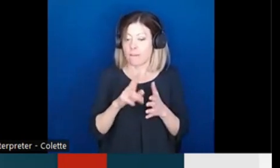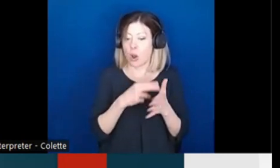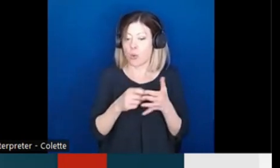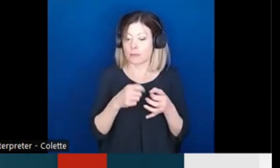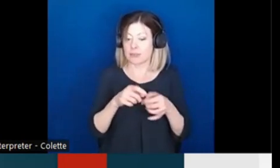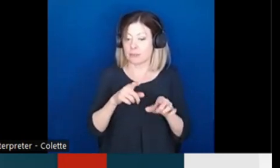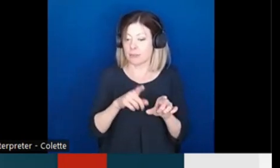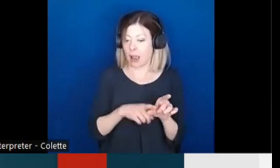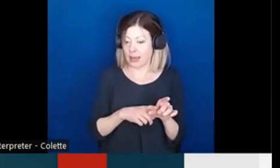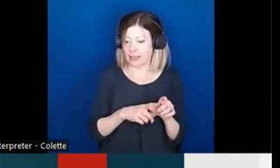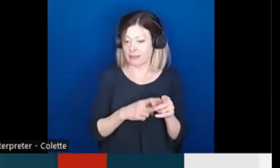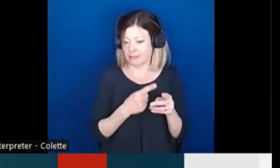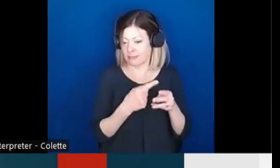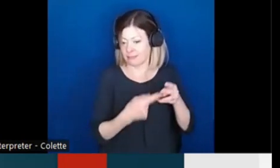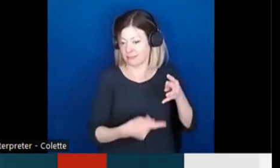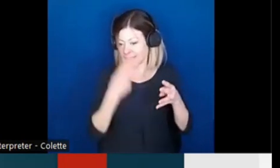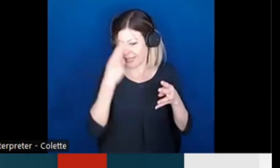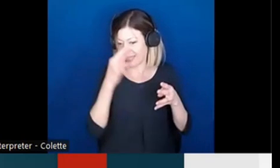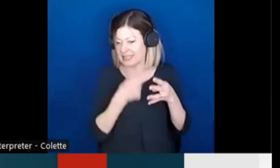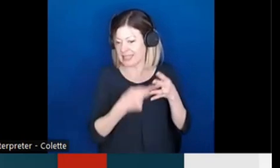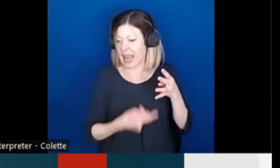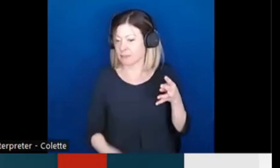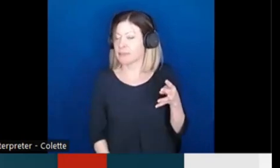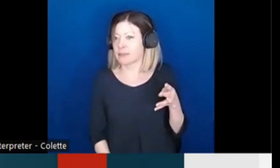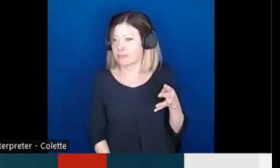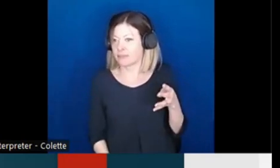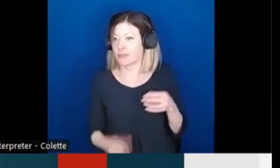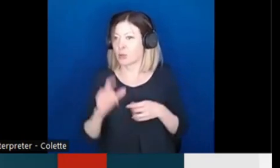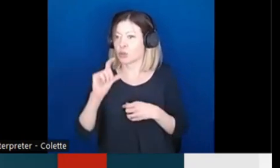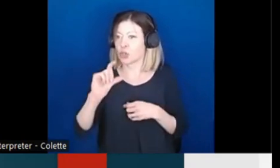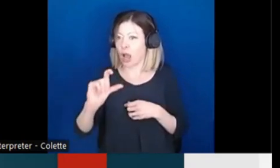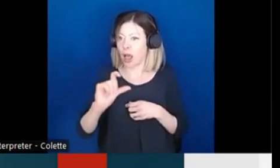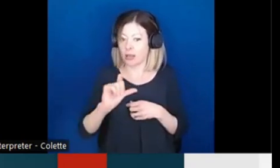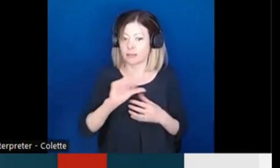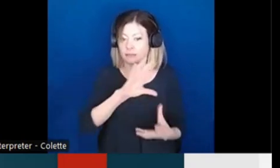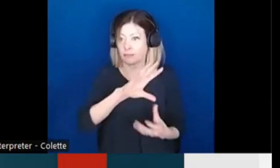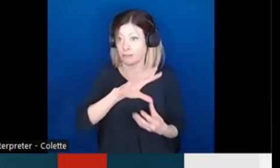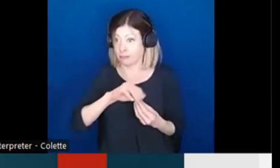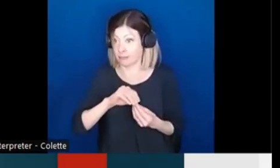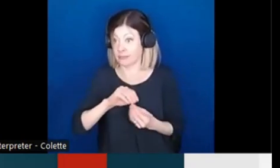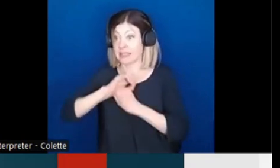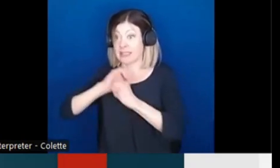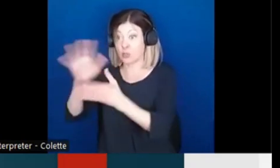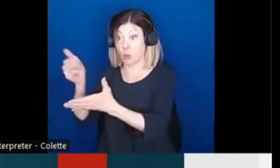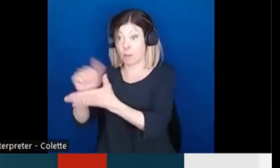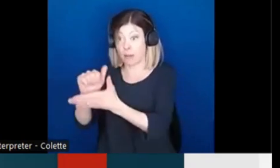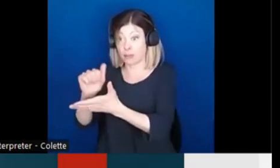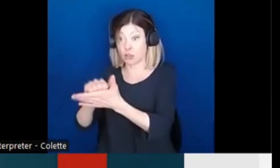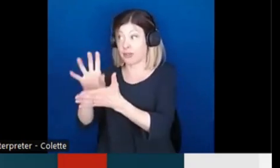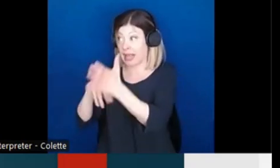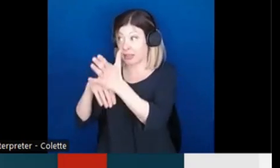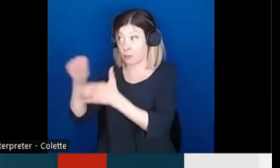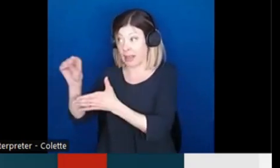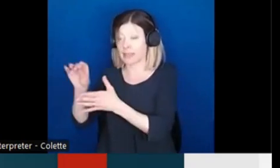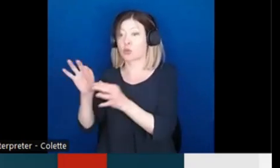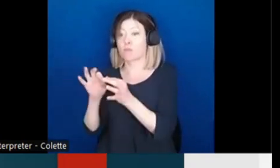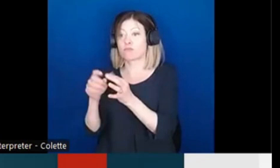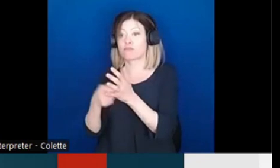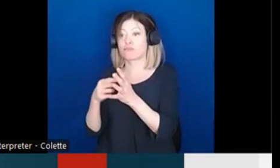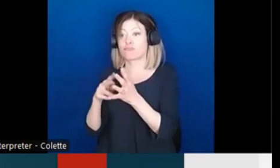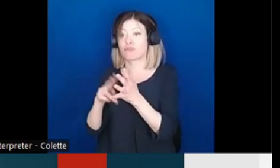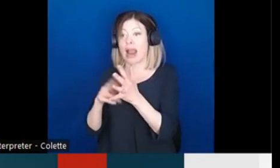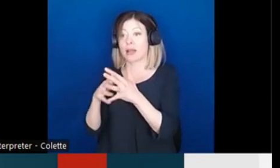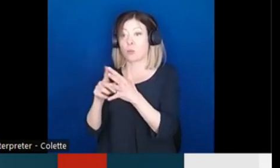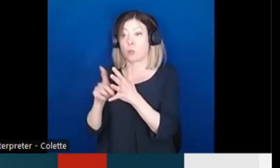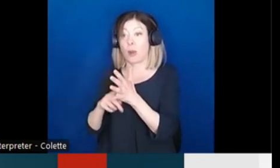force. She got the poem together. She sent them off to a publisher. They had to pay. The Bramwell had left them some money, so they put